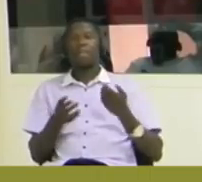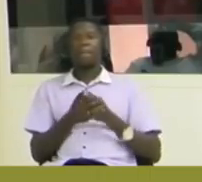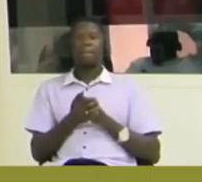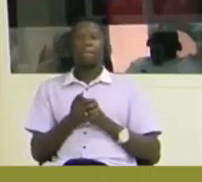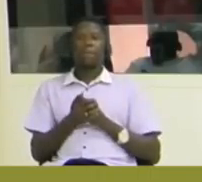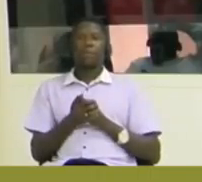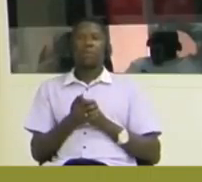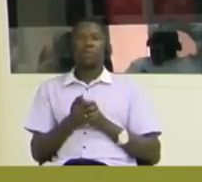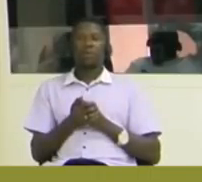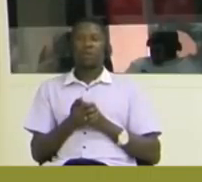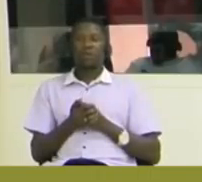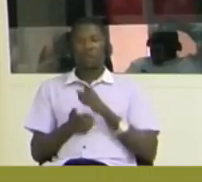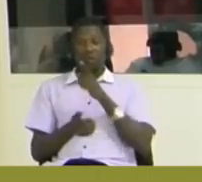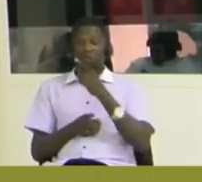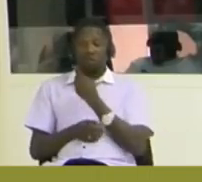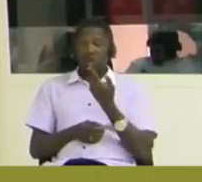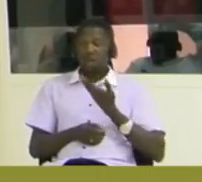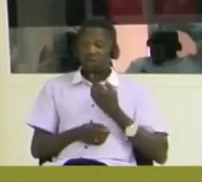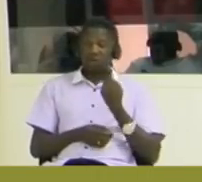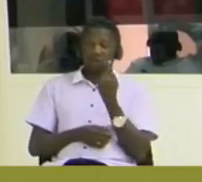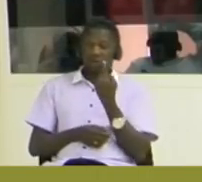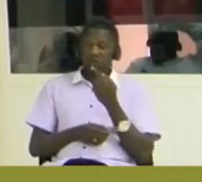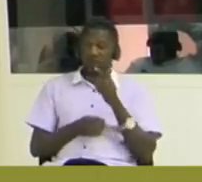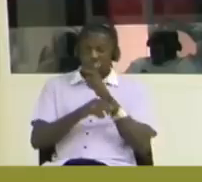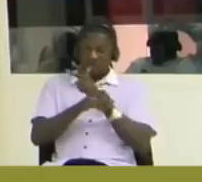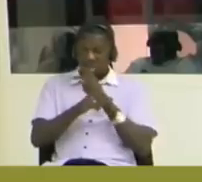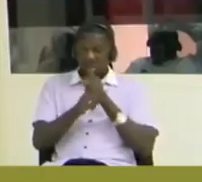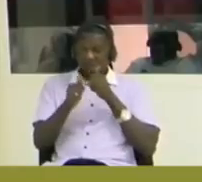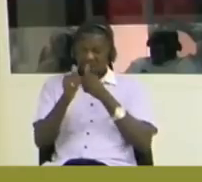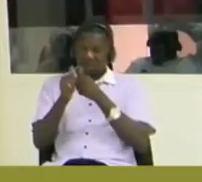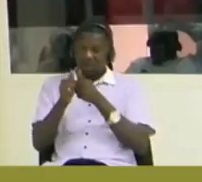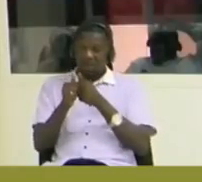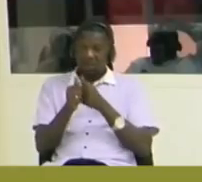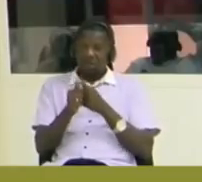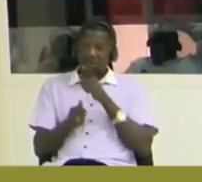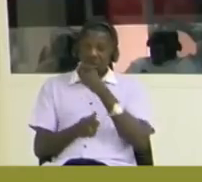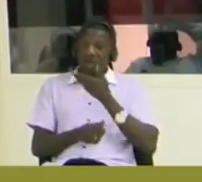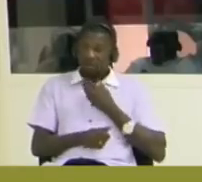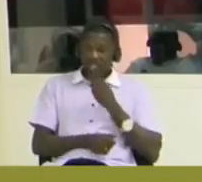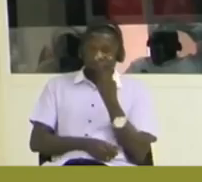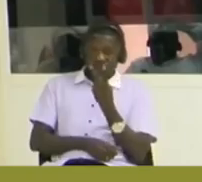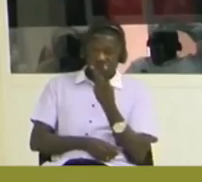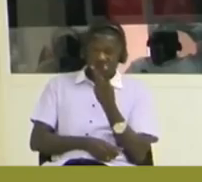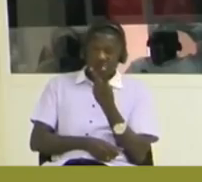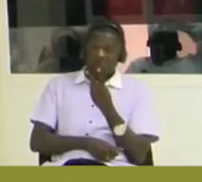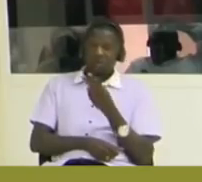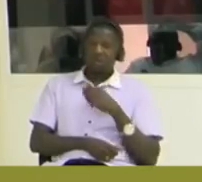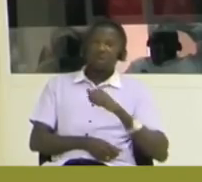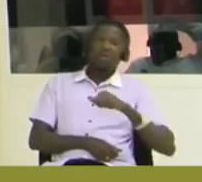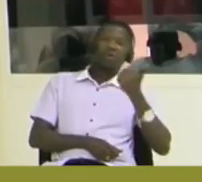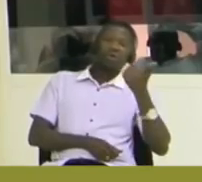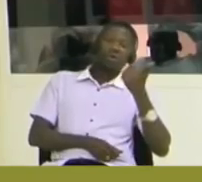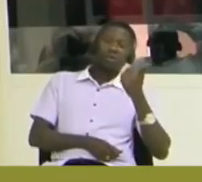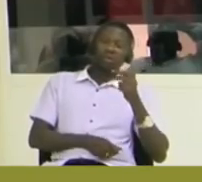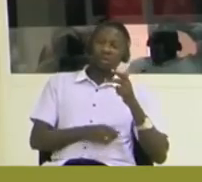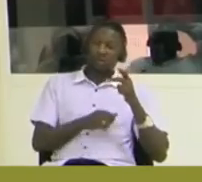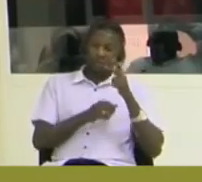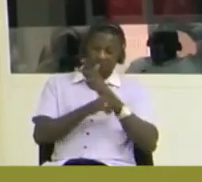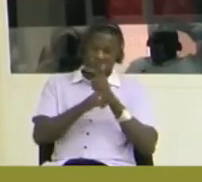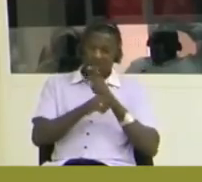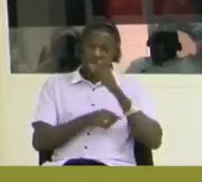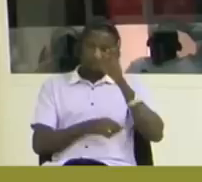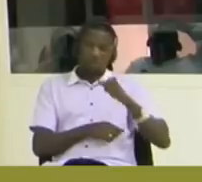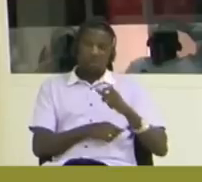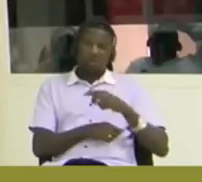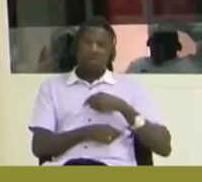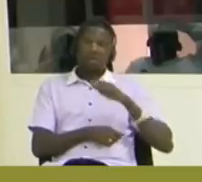one security guard. True. Correct? Yes, sir. In fact, you had two. Yes, sir. And the other security guard would be Lamin Fati. Yes,